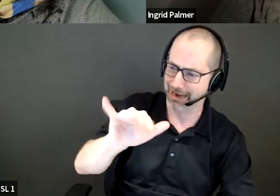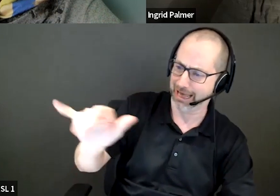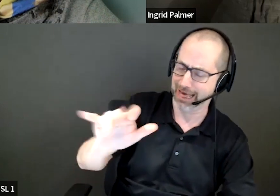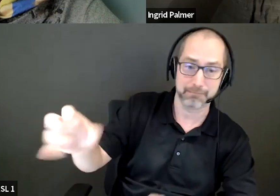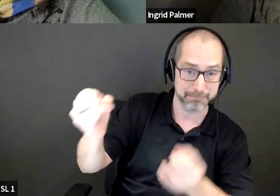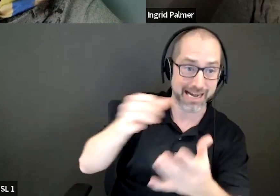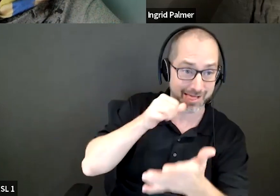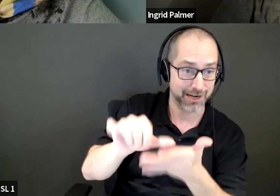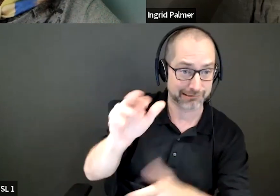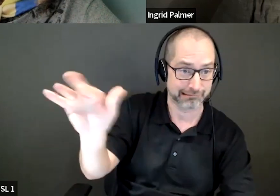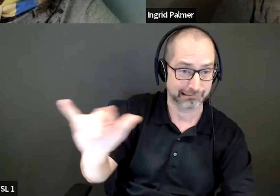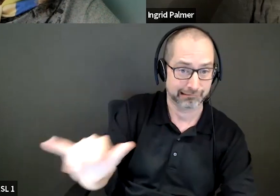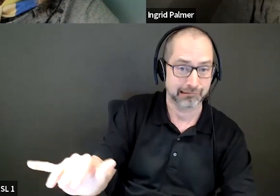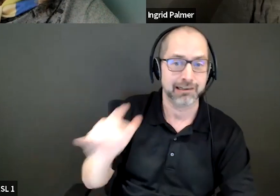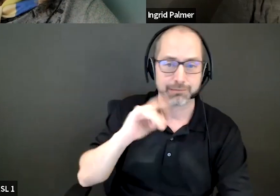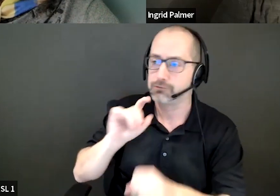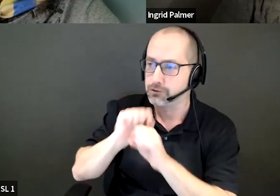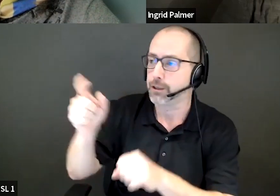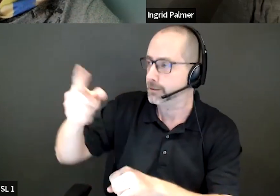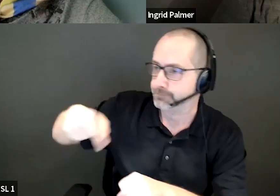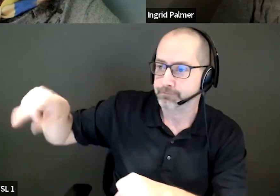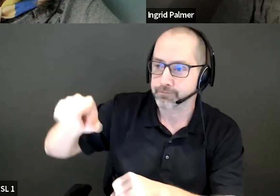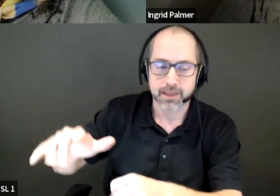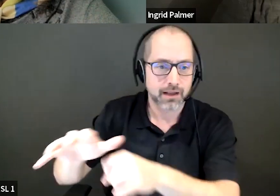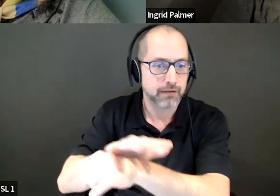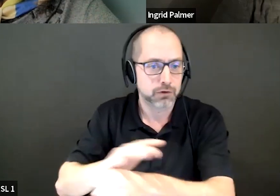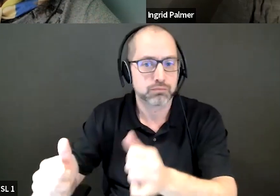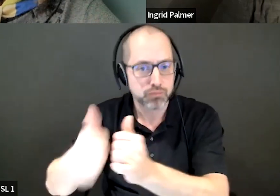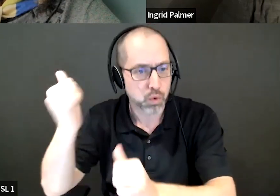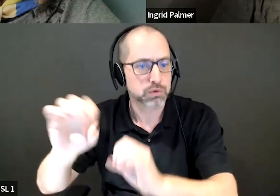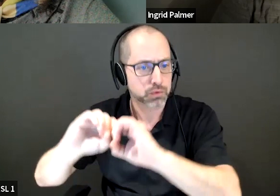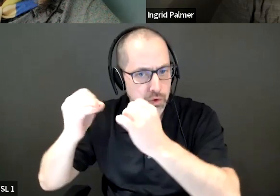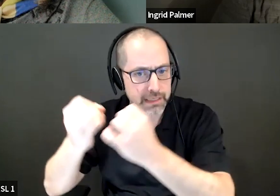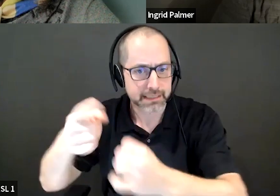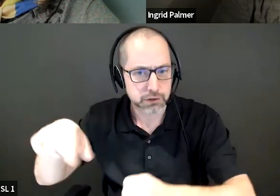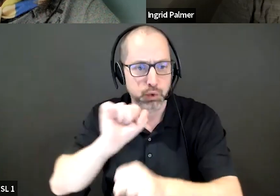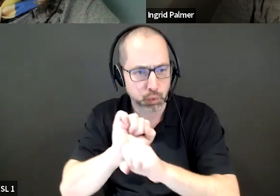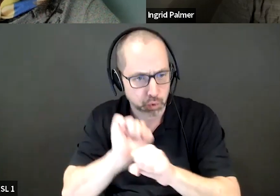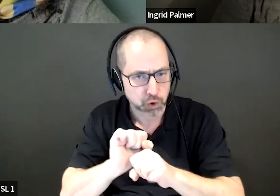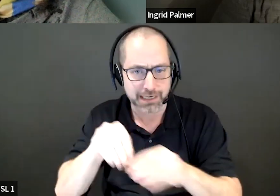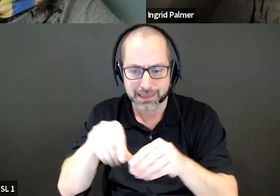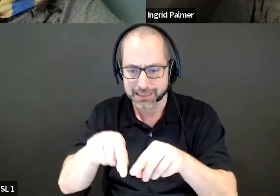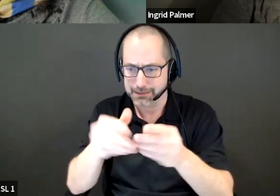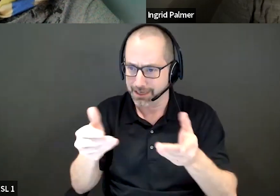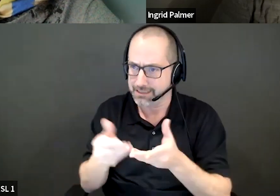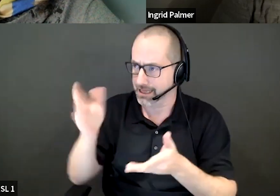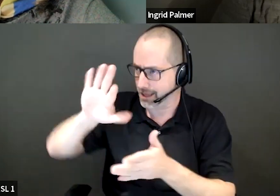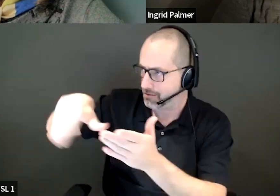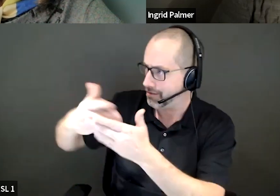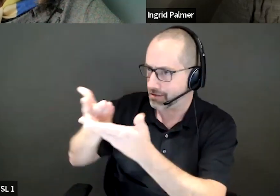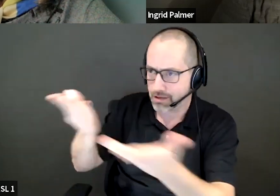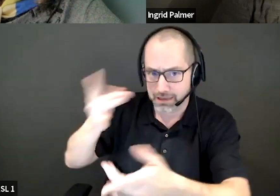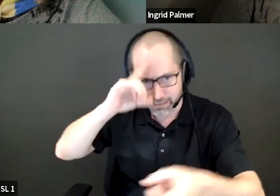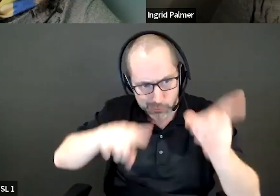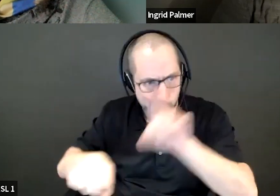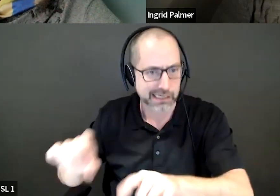have covered the majority of the organizations that work in this space and have agreed to work together to create a